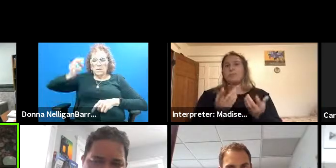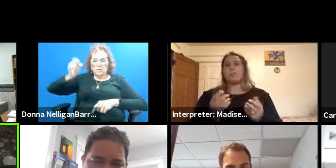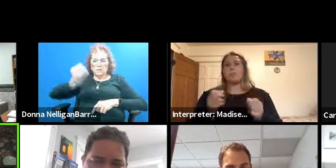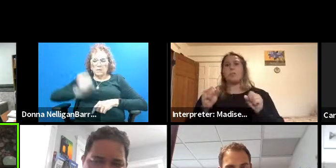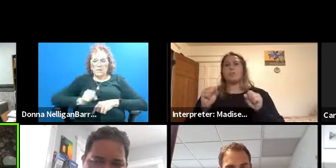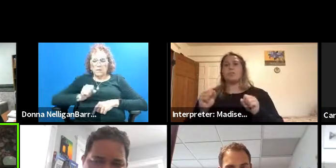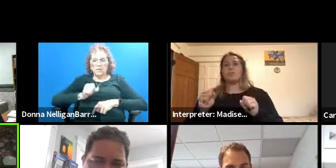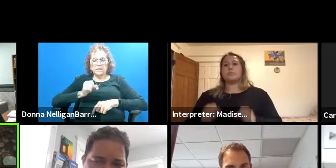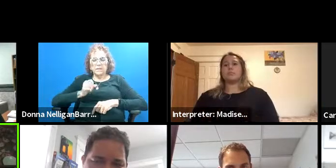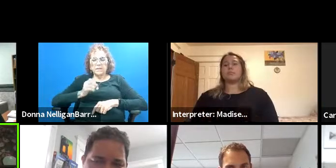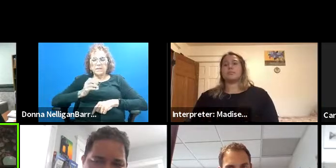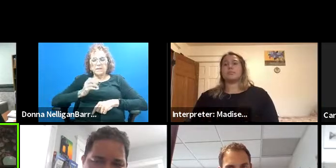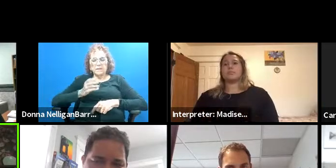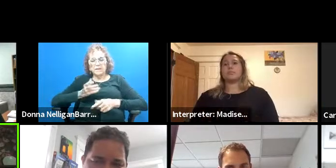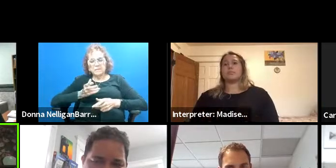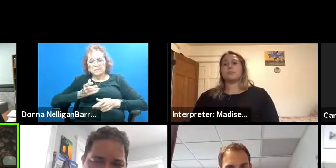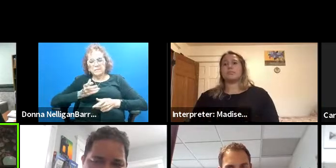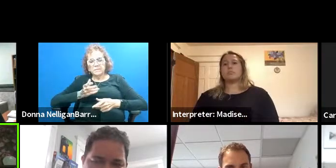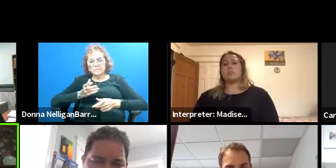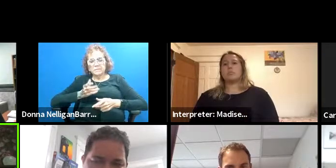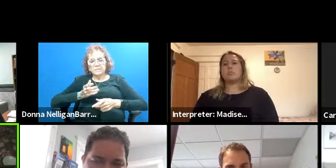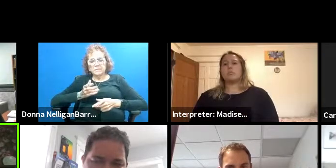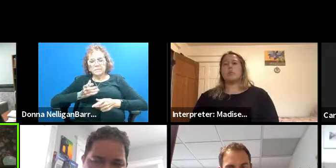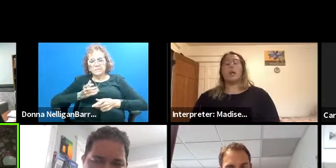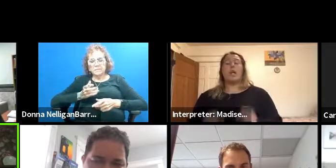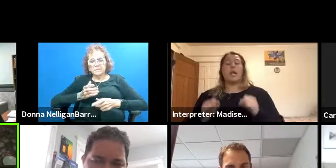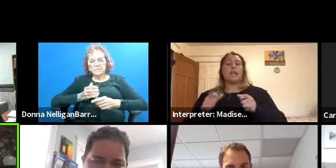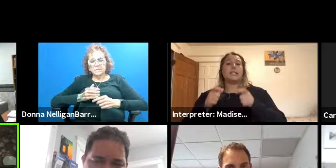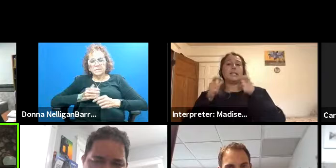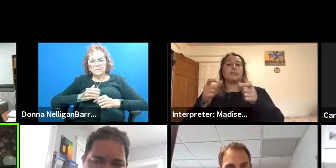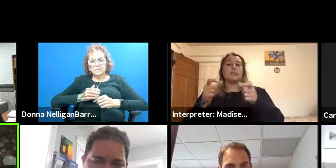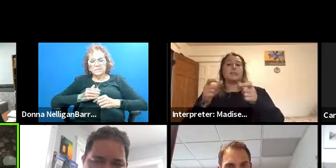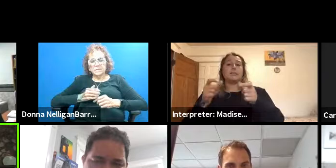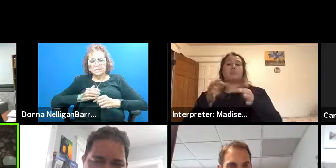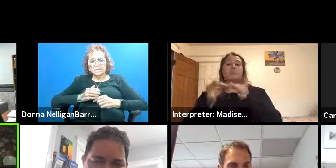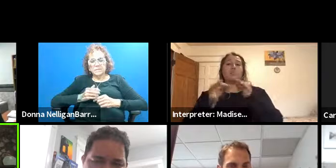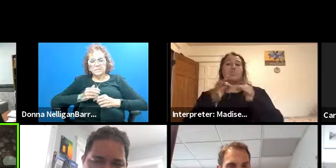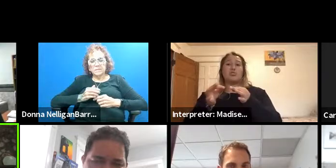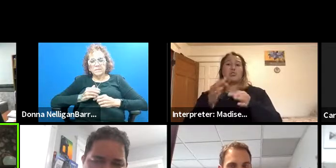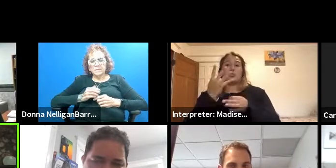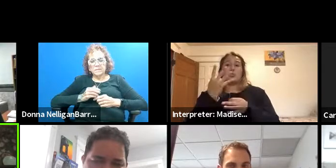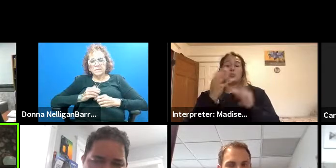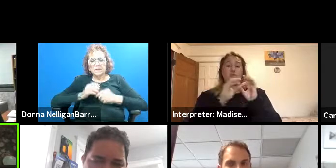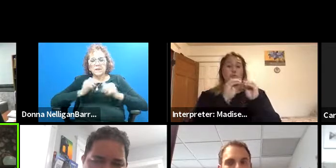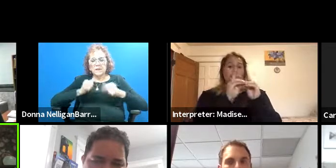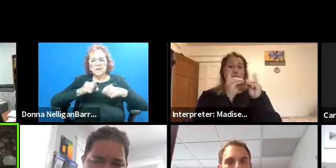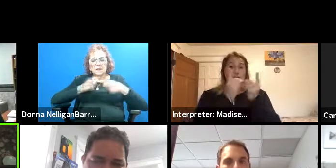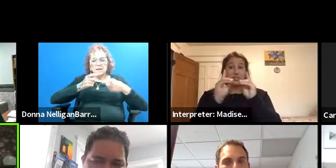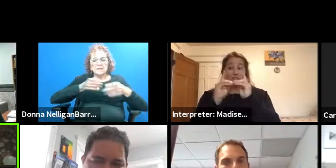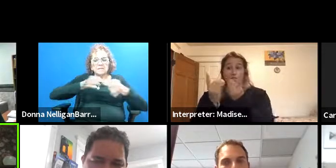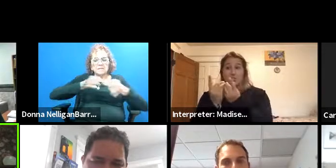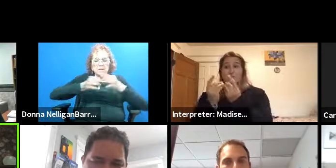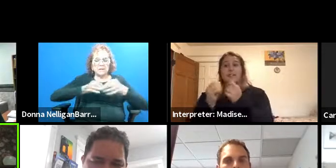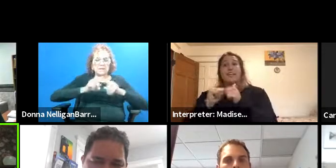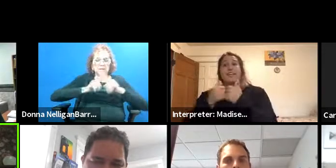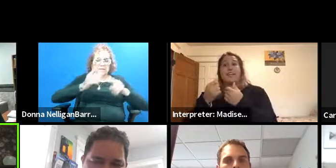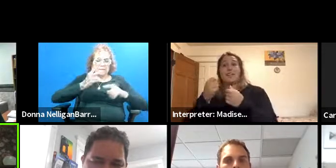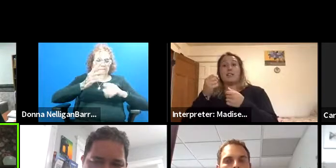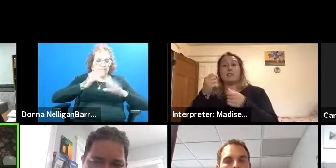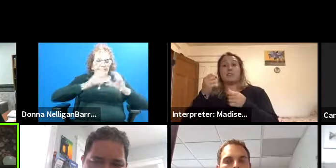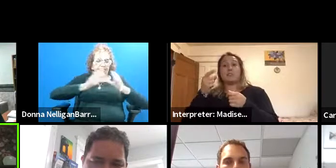give you the descriptions of 4 districts. And as I said, how they're named is up to your wisdom, not mine.